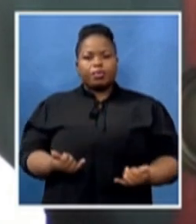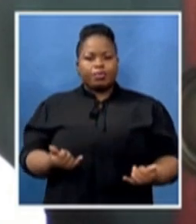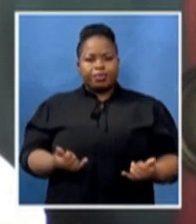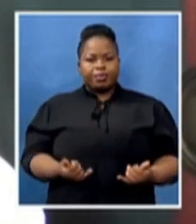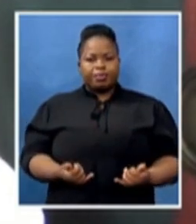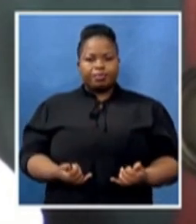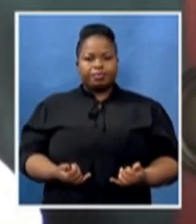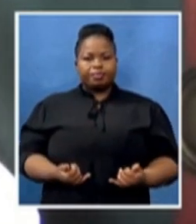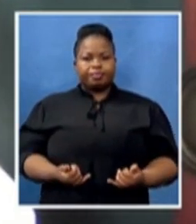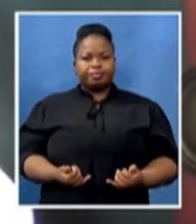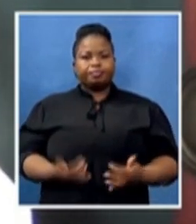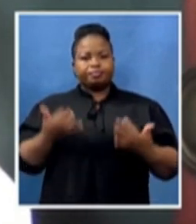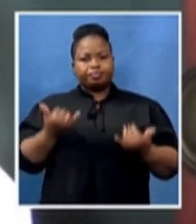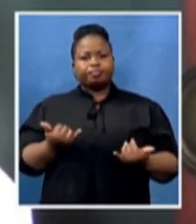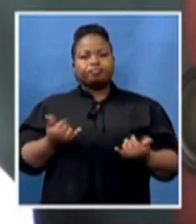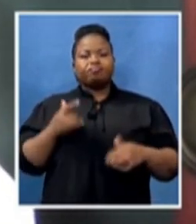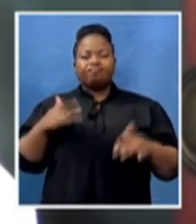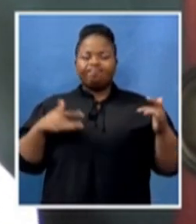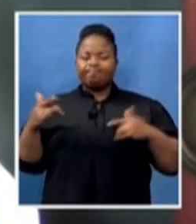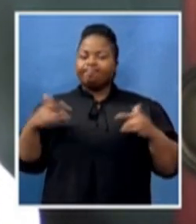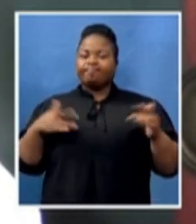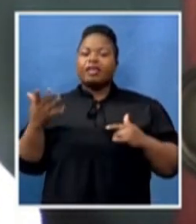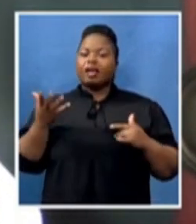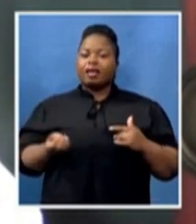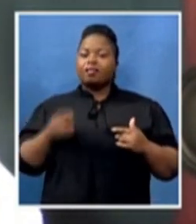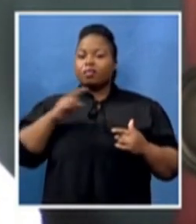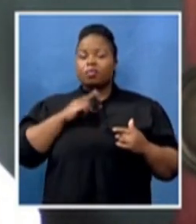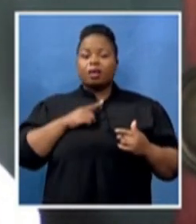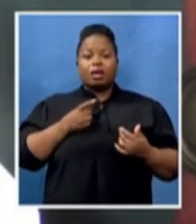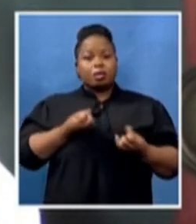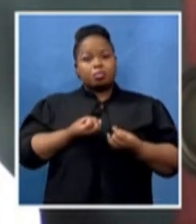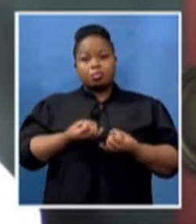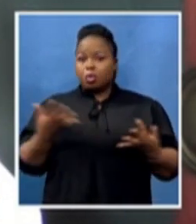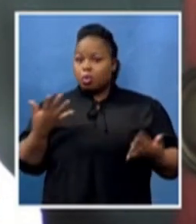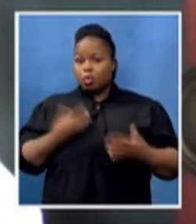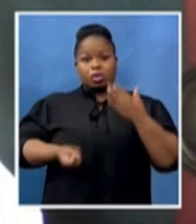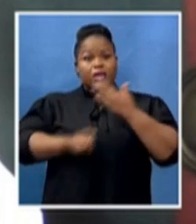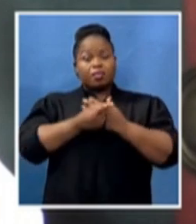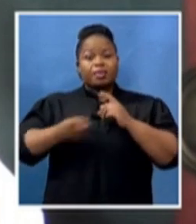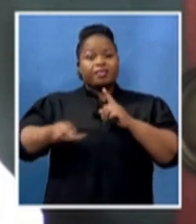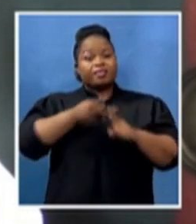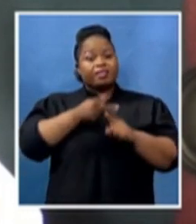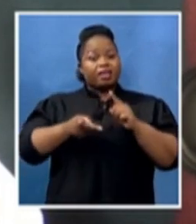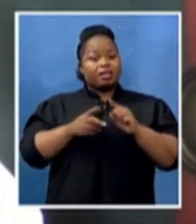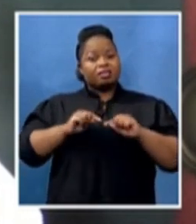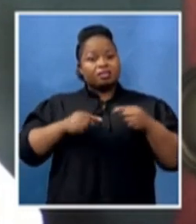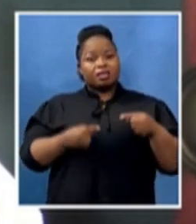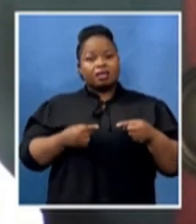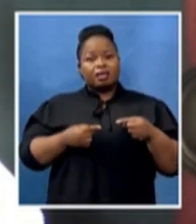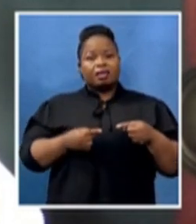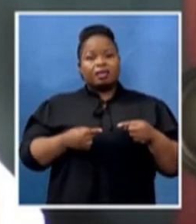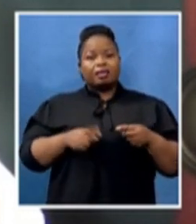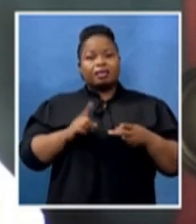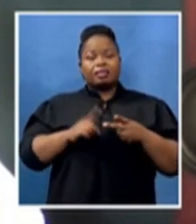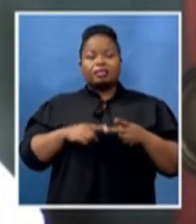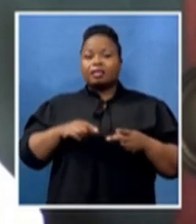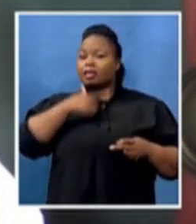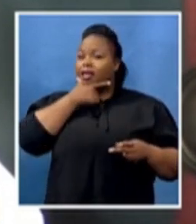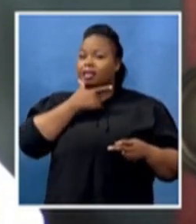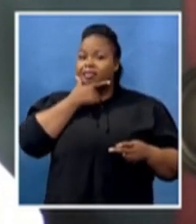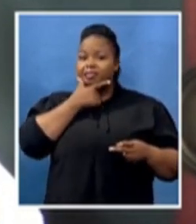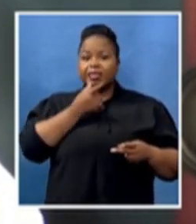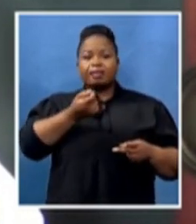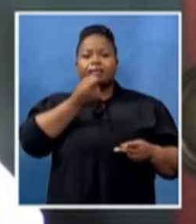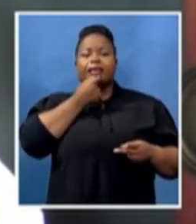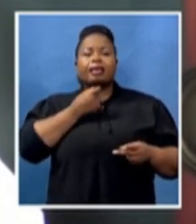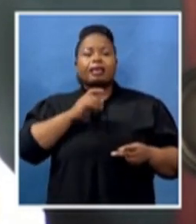the high prevalence of violence against lesbians, gay, bisexual, transgender, queer,